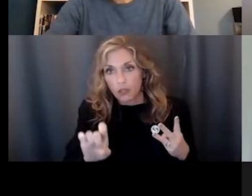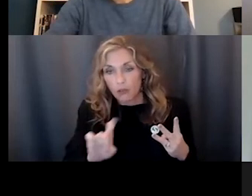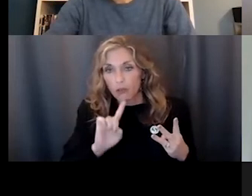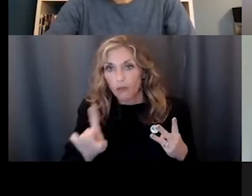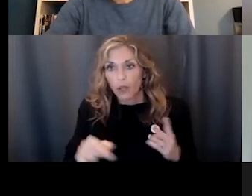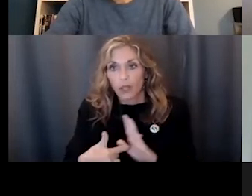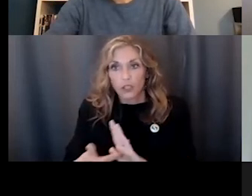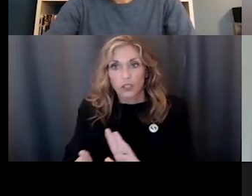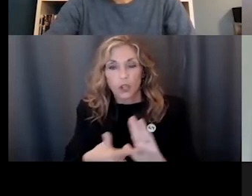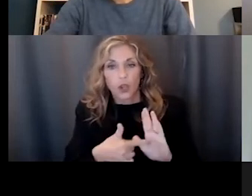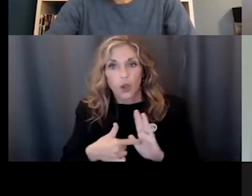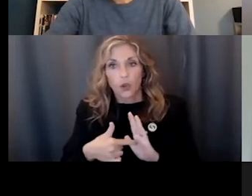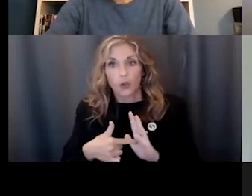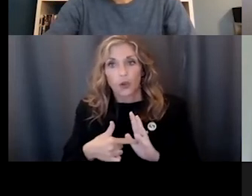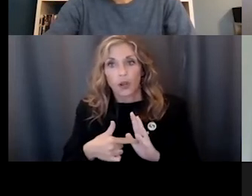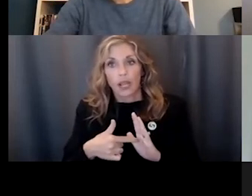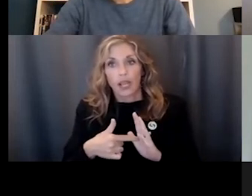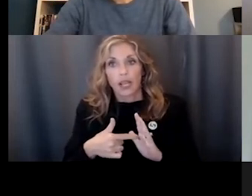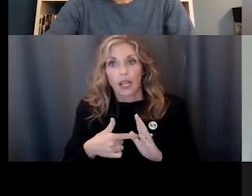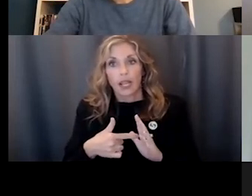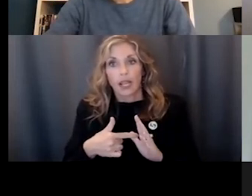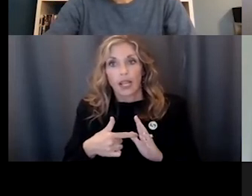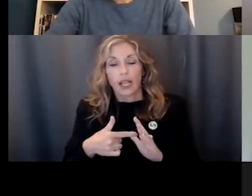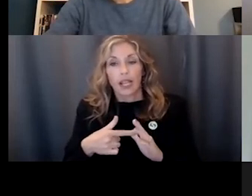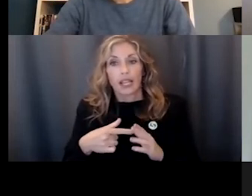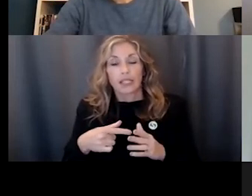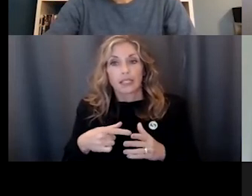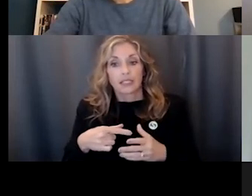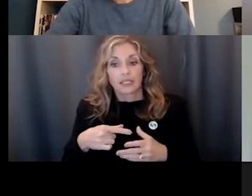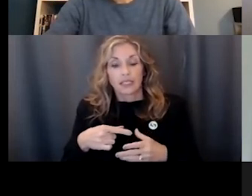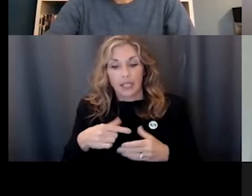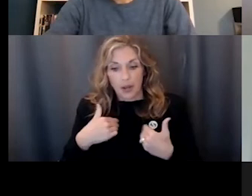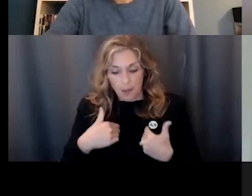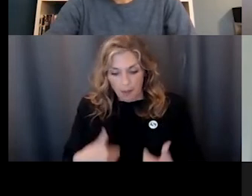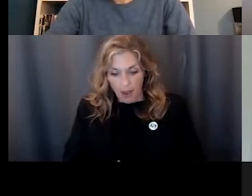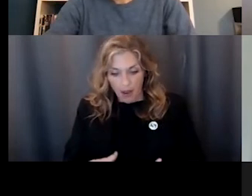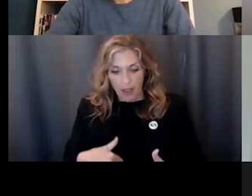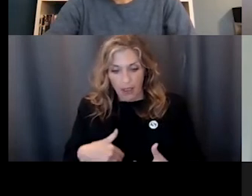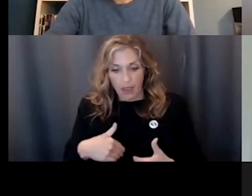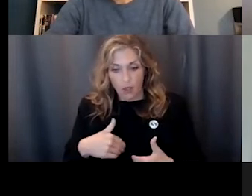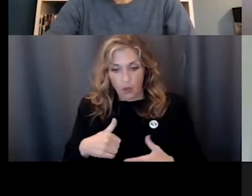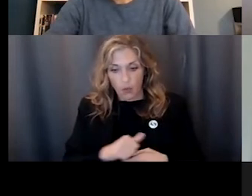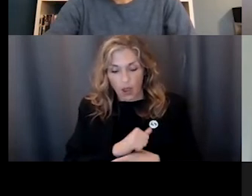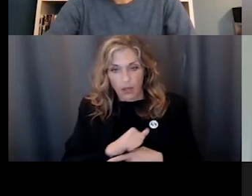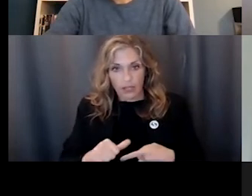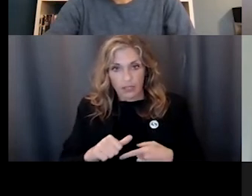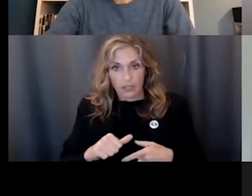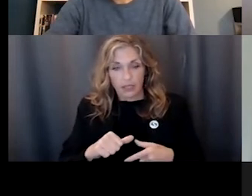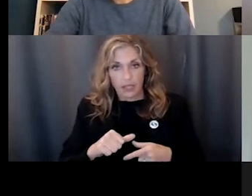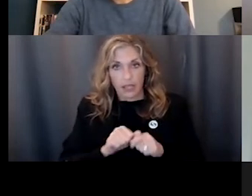embodied practice, and it's extended out even further in terms of the depth and